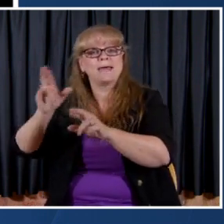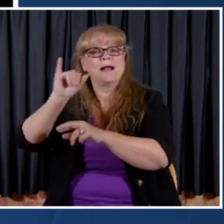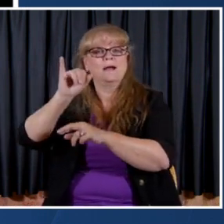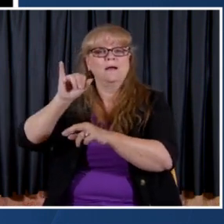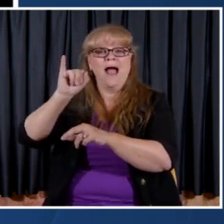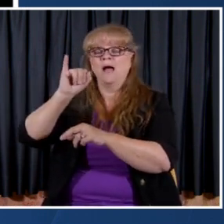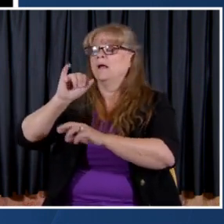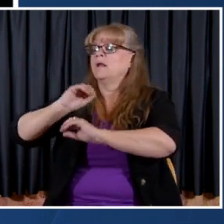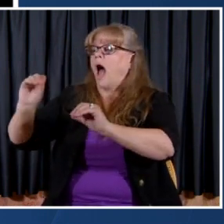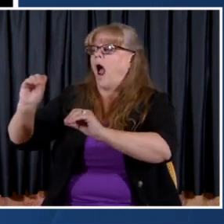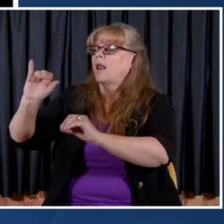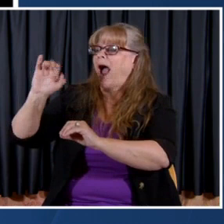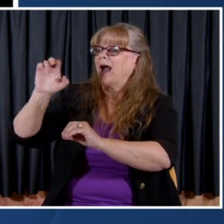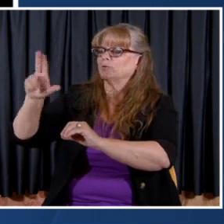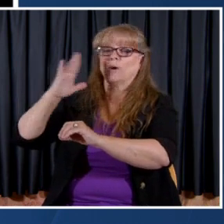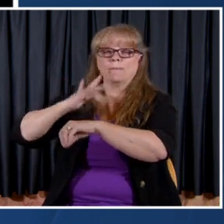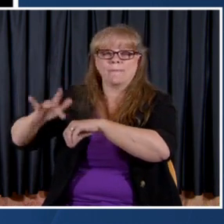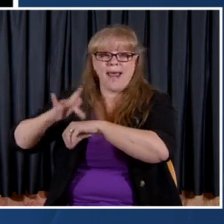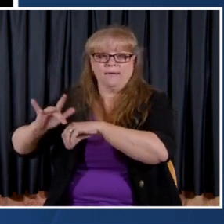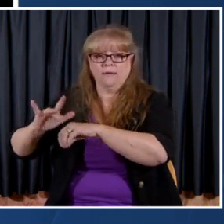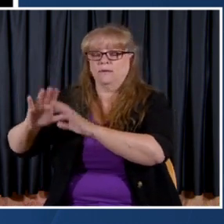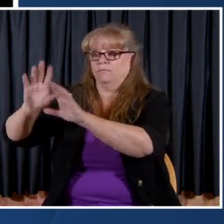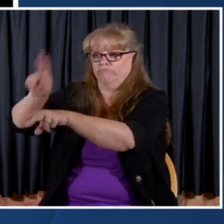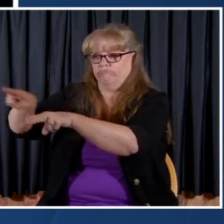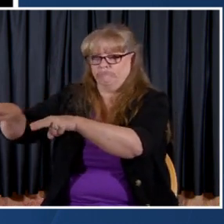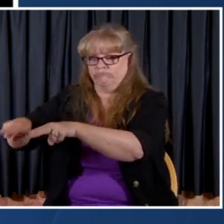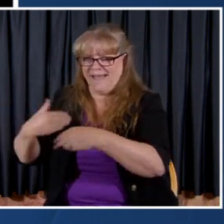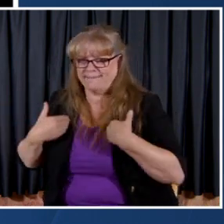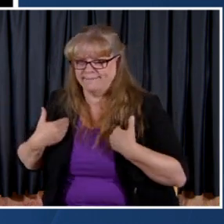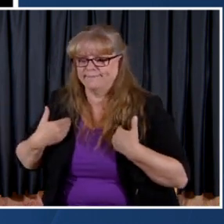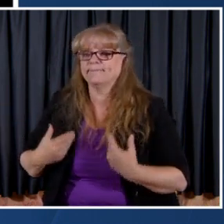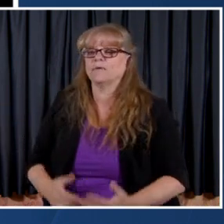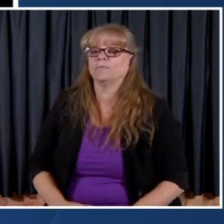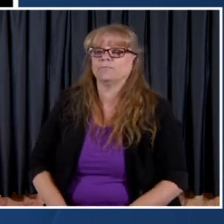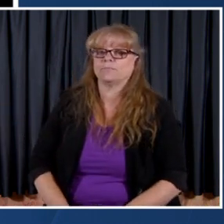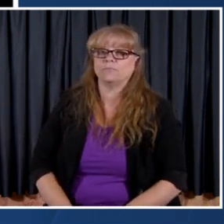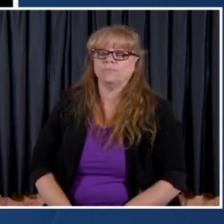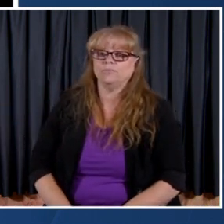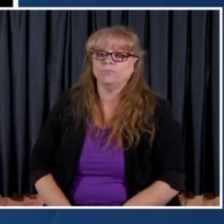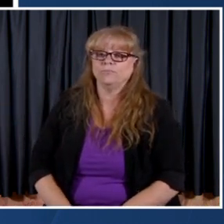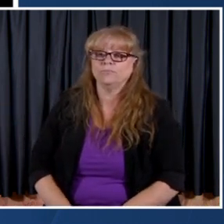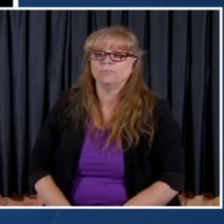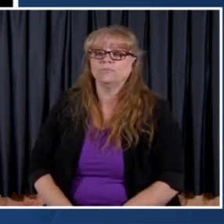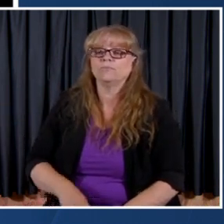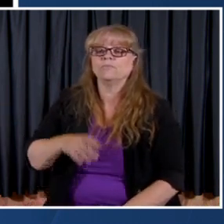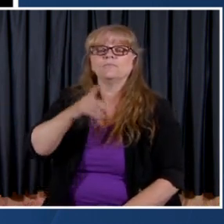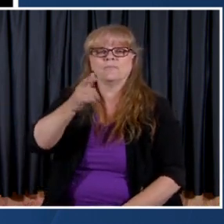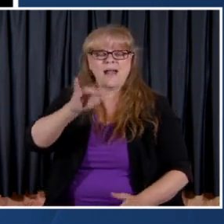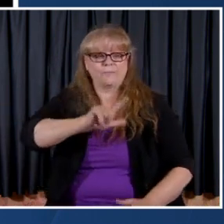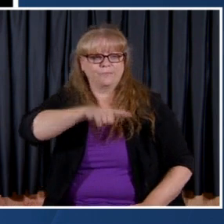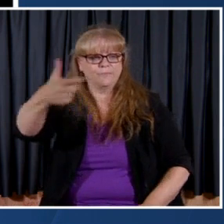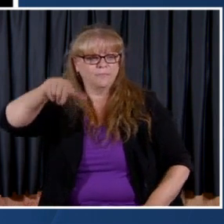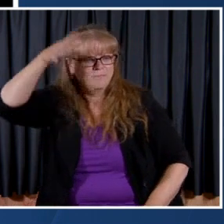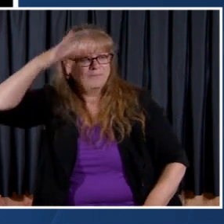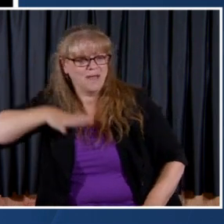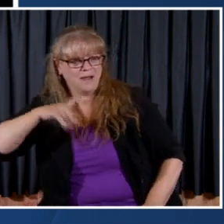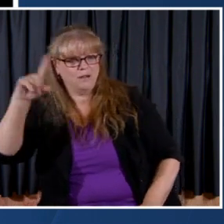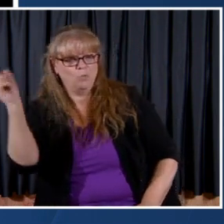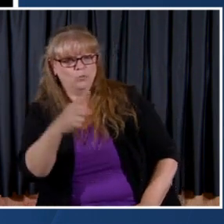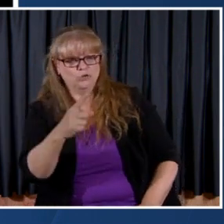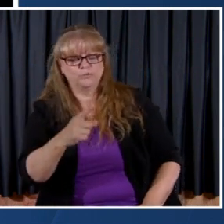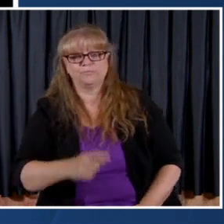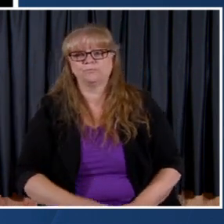Hey, Governor, this is John Herrick with the Colorado Independent. A group of criminal justice reformers, including the ACLU, are